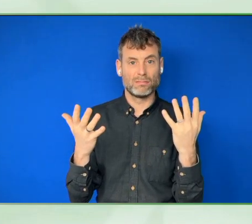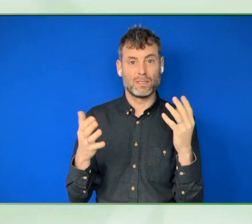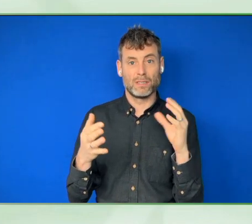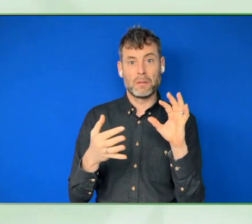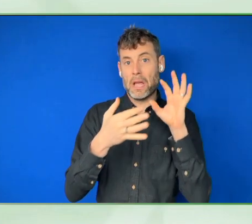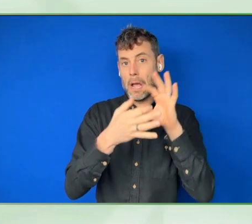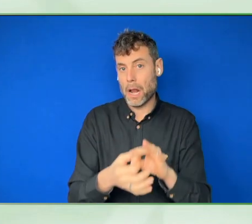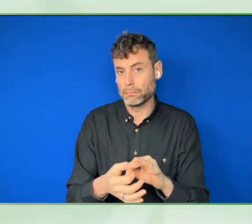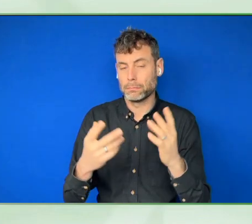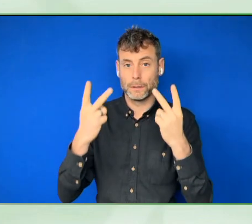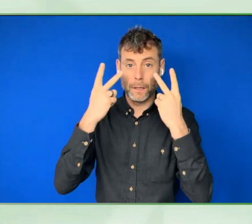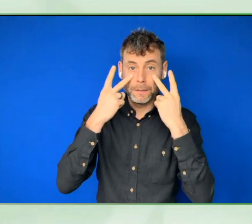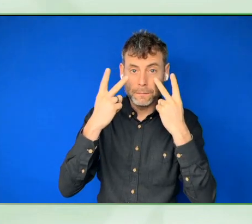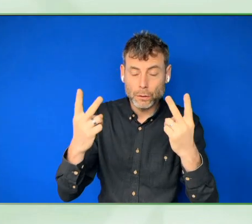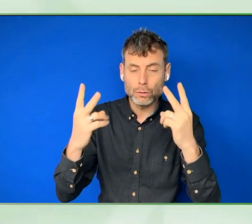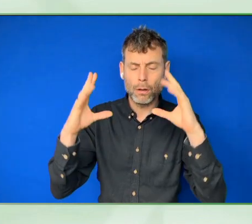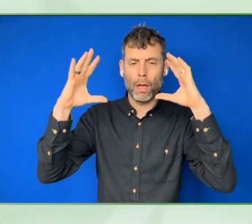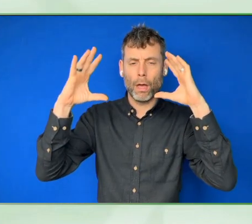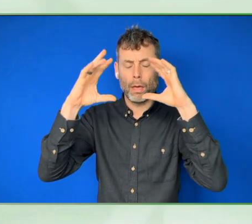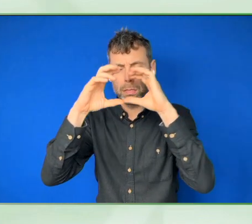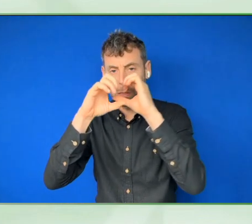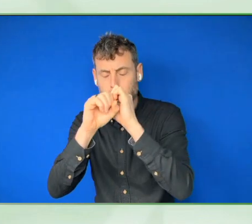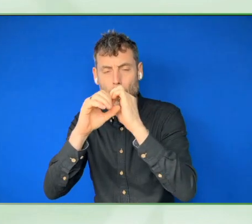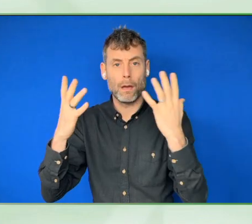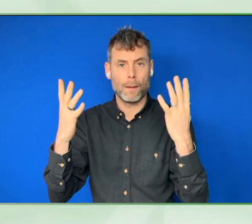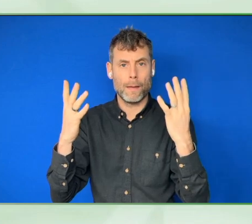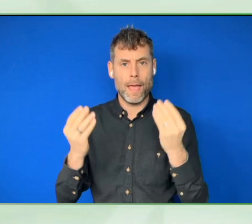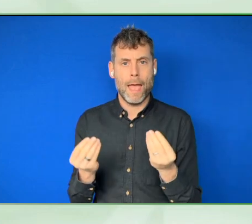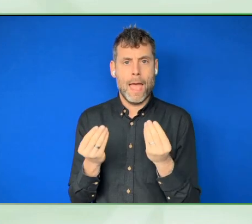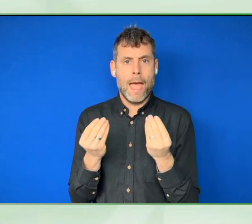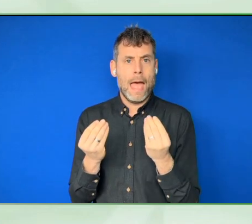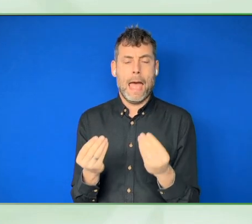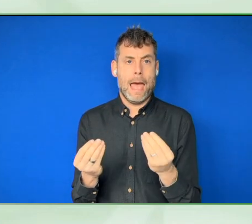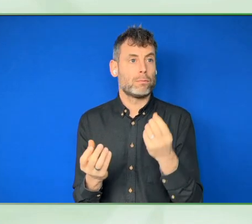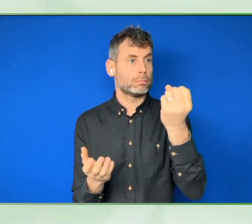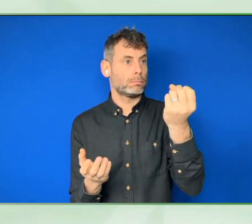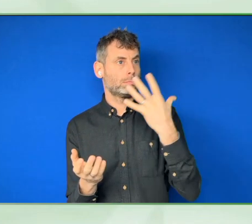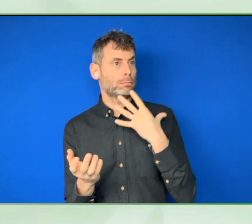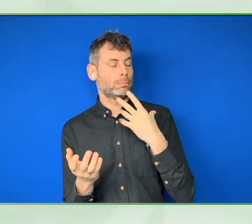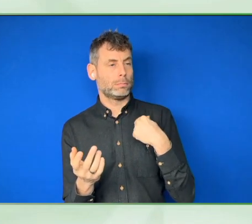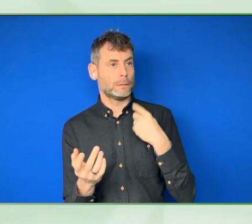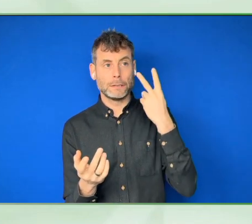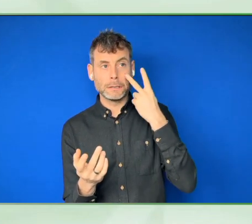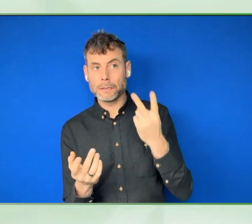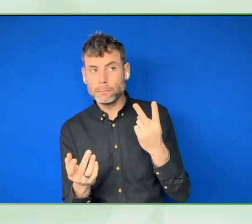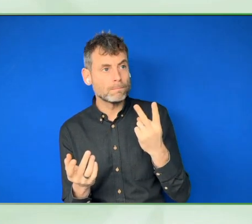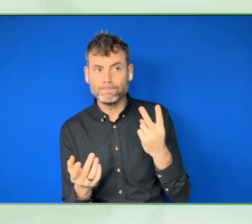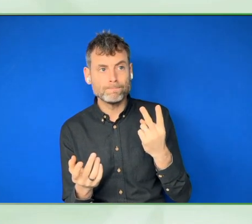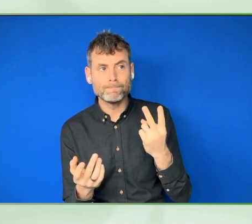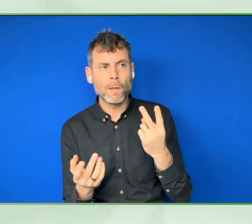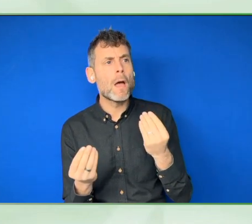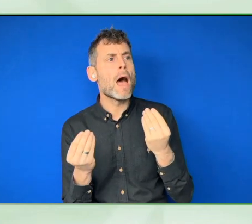vision. How do you get to a specialist? How do you get the diagnosis? How do you get your